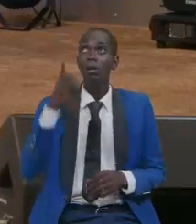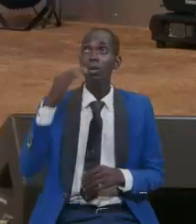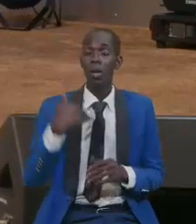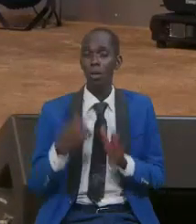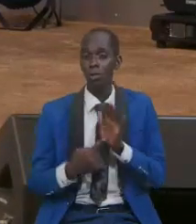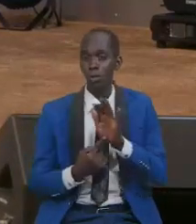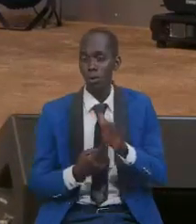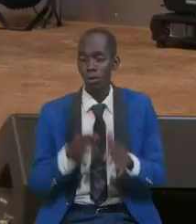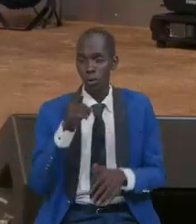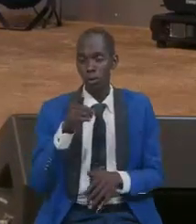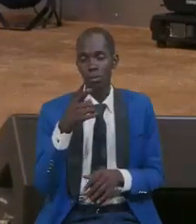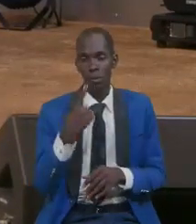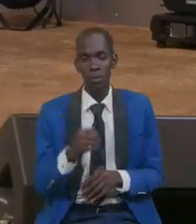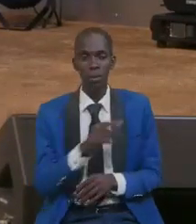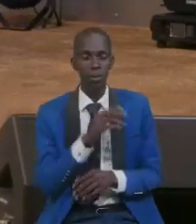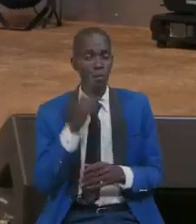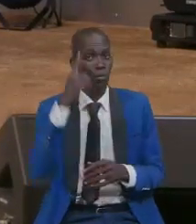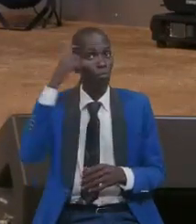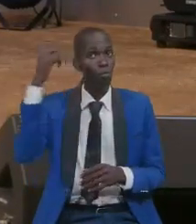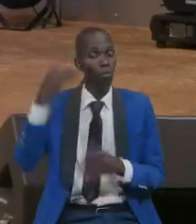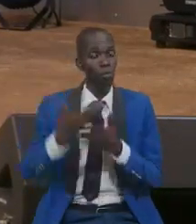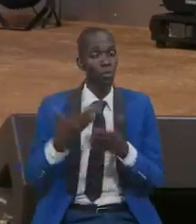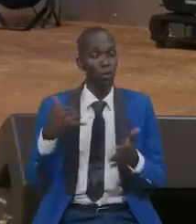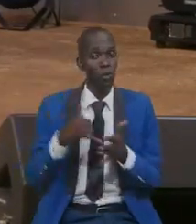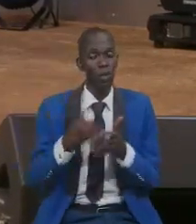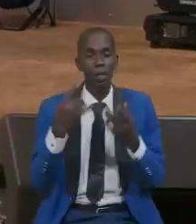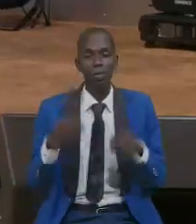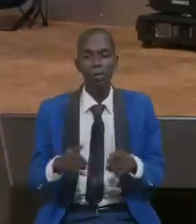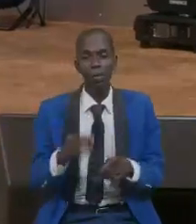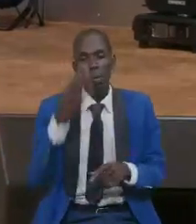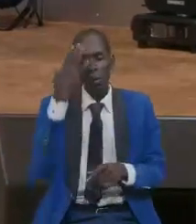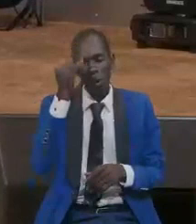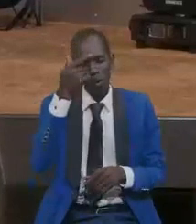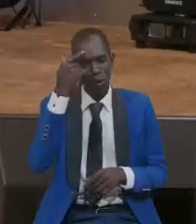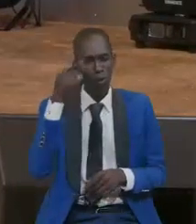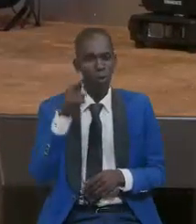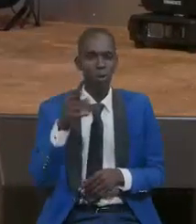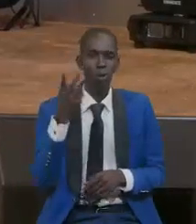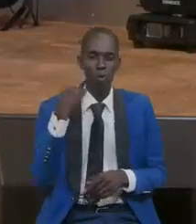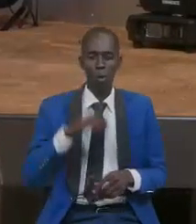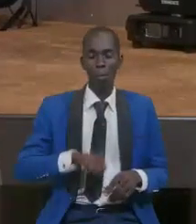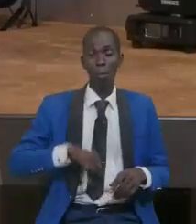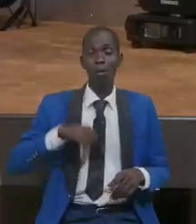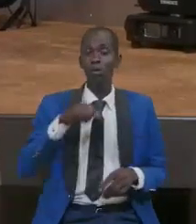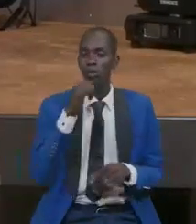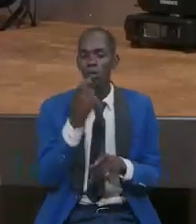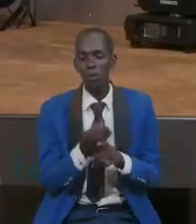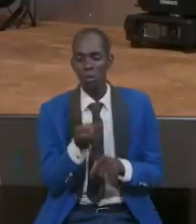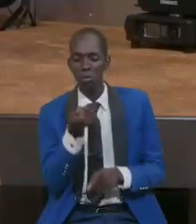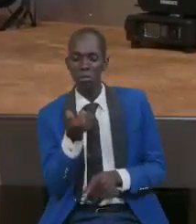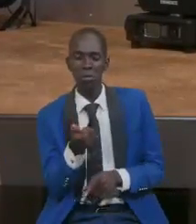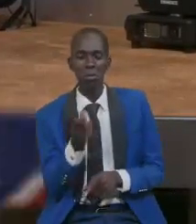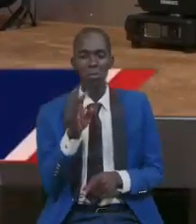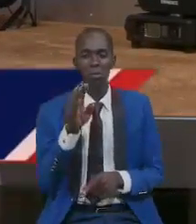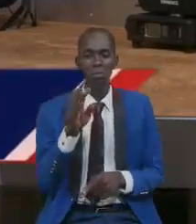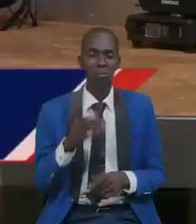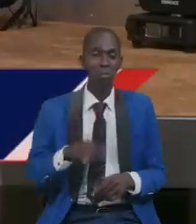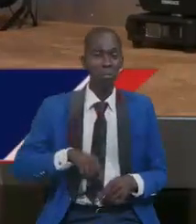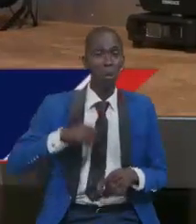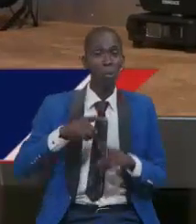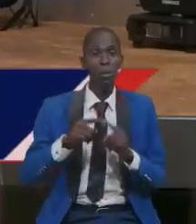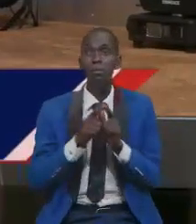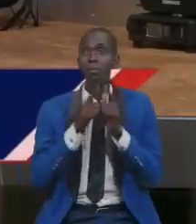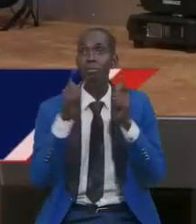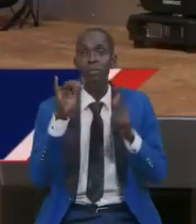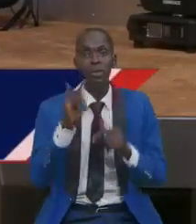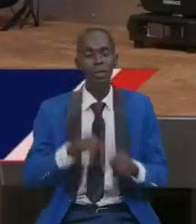ever happened, the reason was that he was proud, not just moderately proud, he was exceedingly proud. And